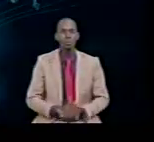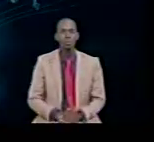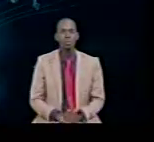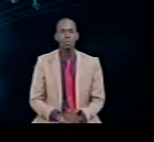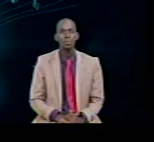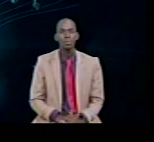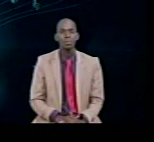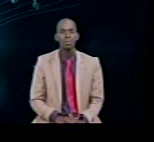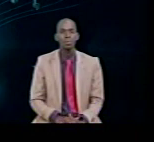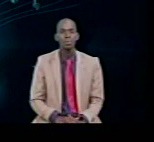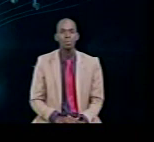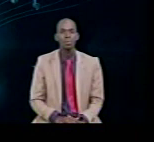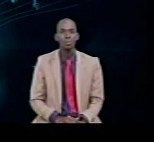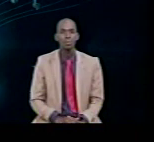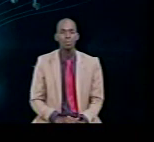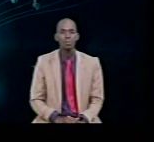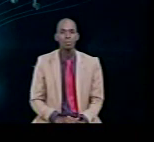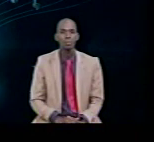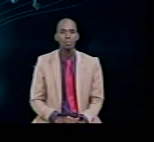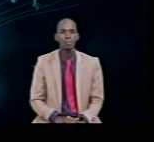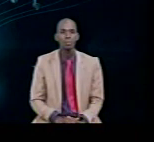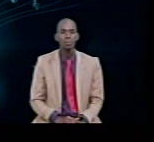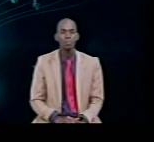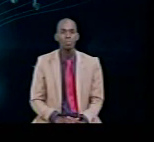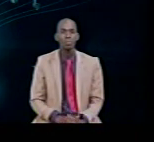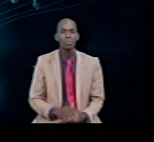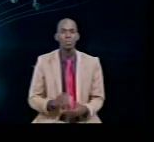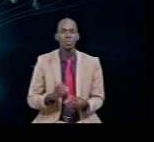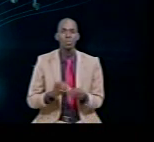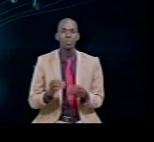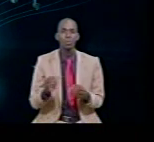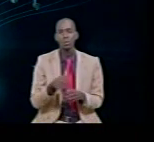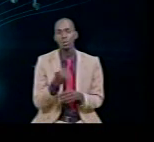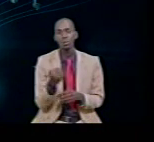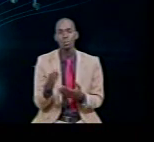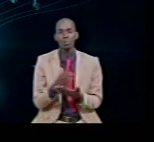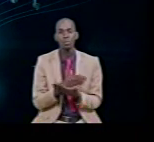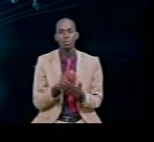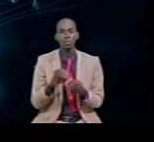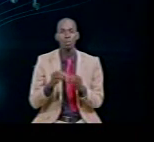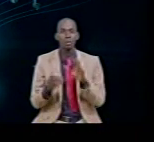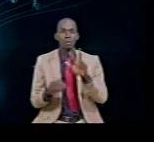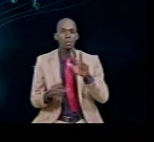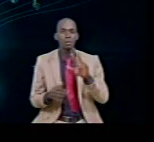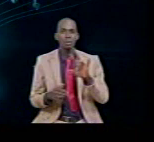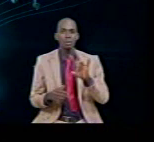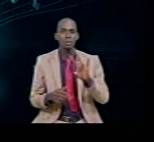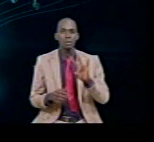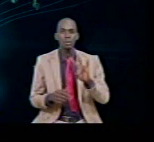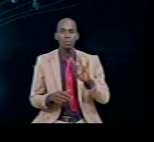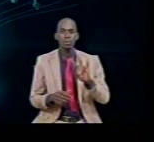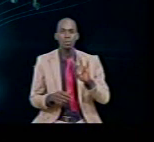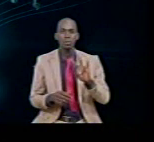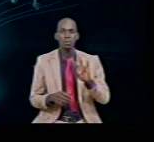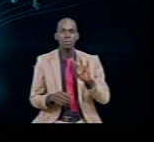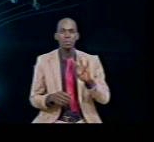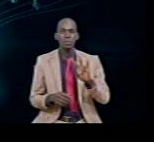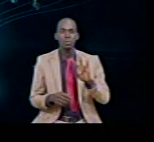singing also gospel hymns and song number 37. Gospel hymns and song number